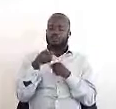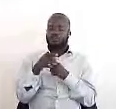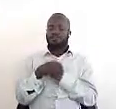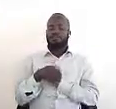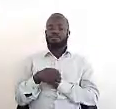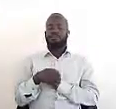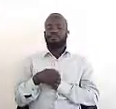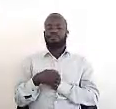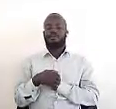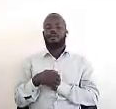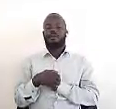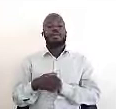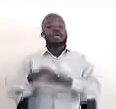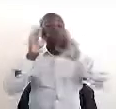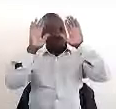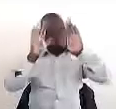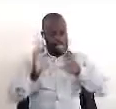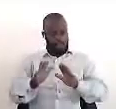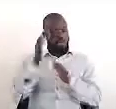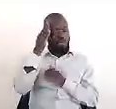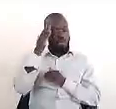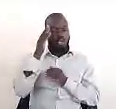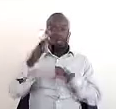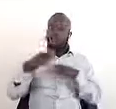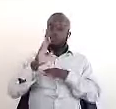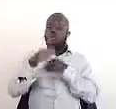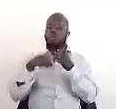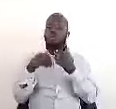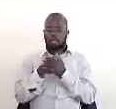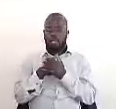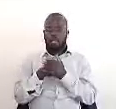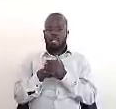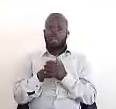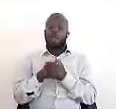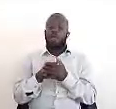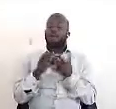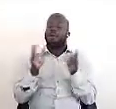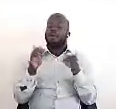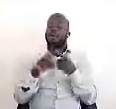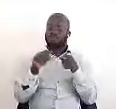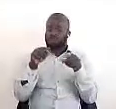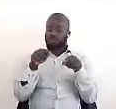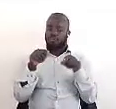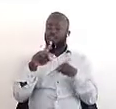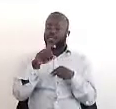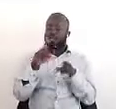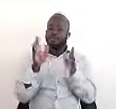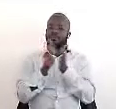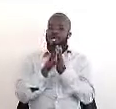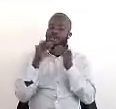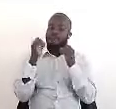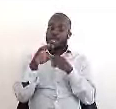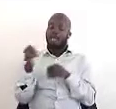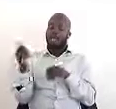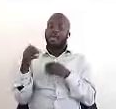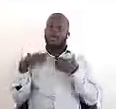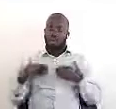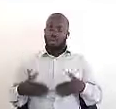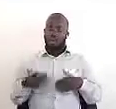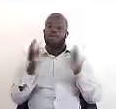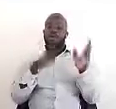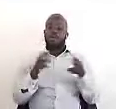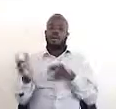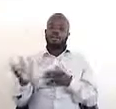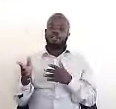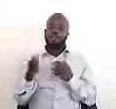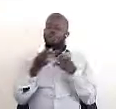lesson. So it's important to know that everybody is exposed to these germs and many other germs. Our bodies